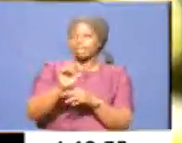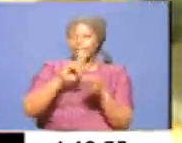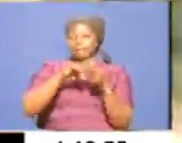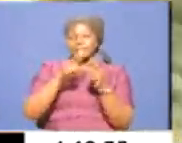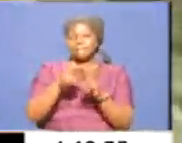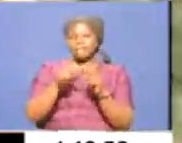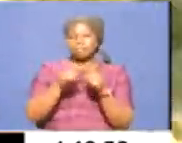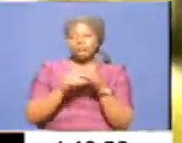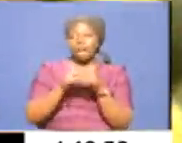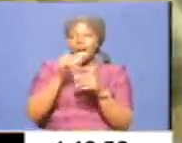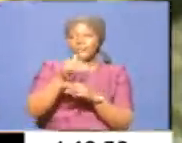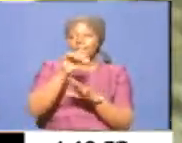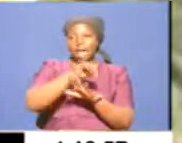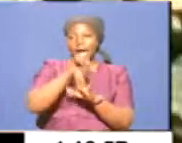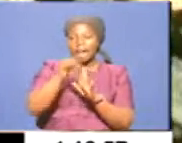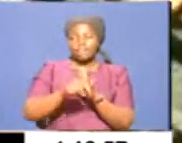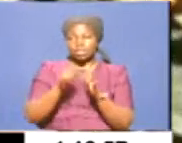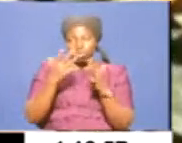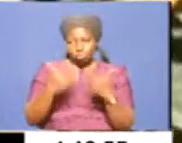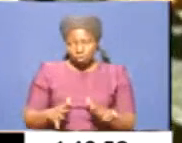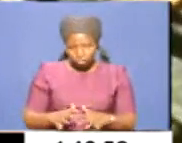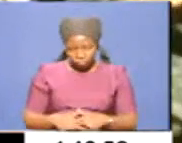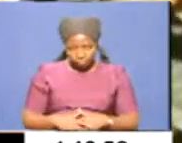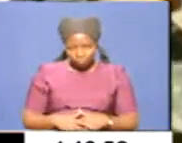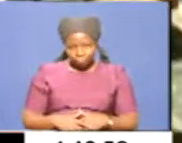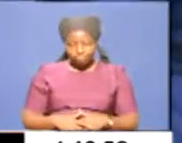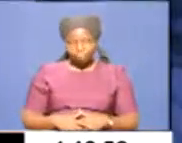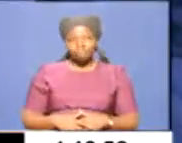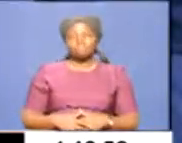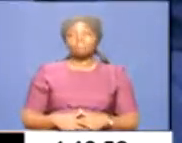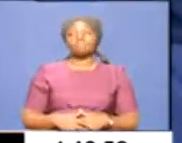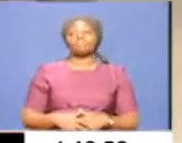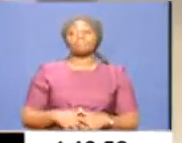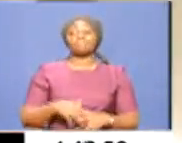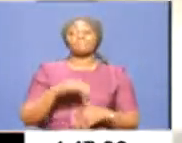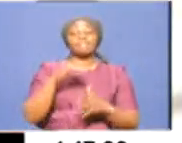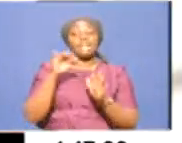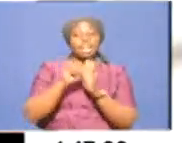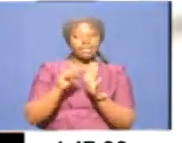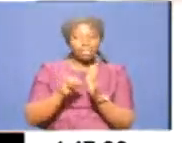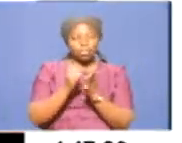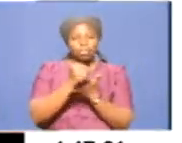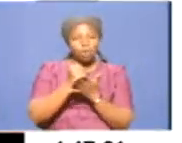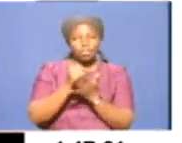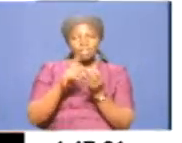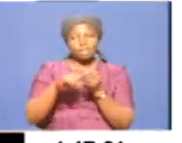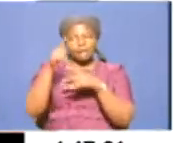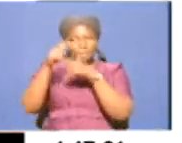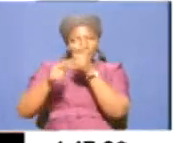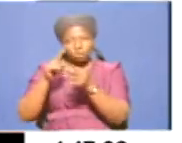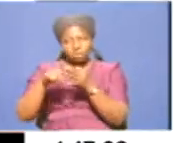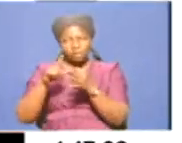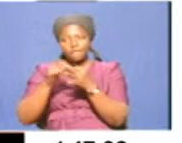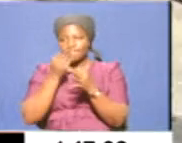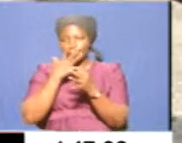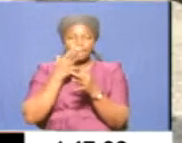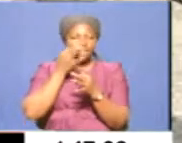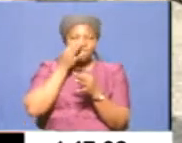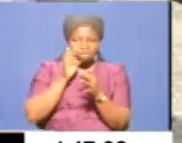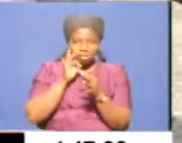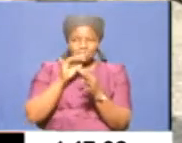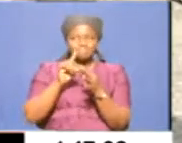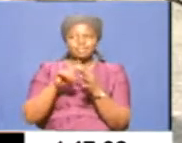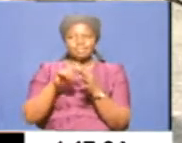losses. Nsimadala identified coffee, milk, flowers, fisheries, fruits, and beef as the most affected